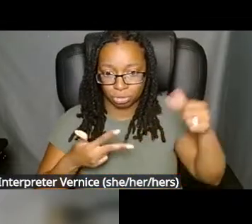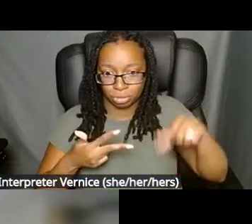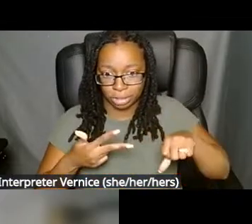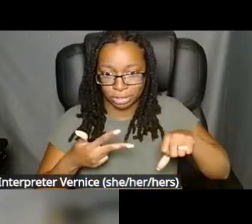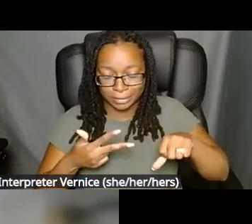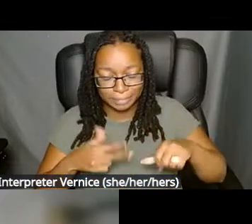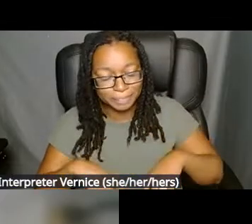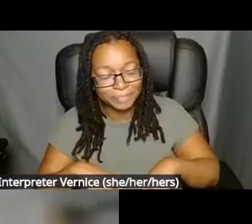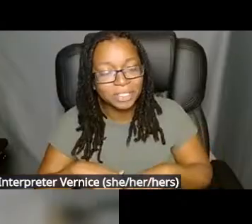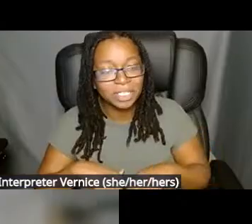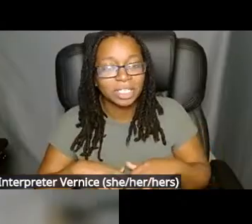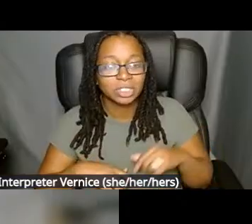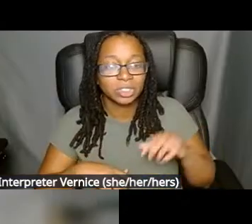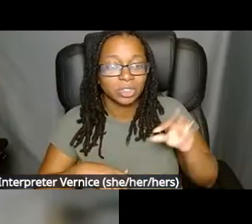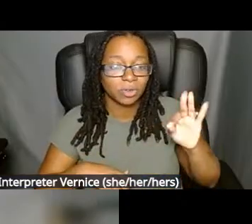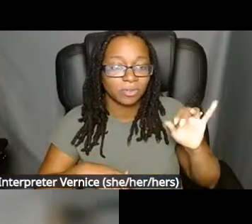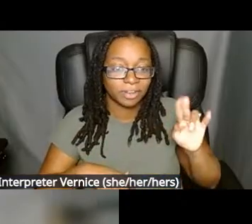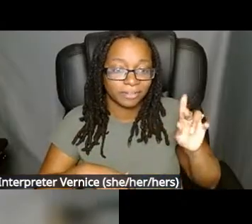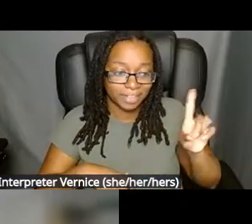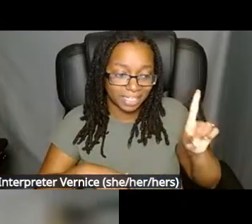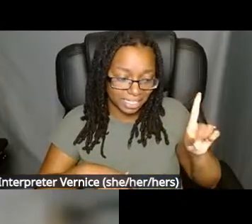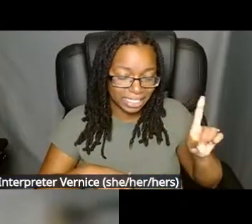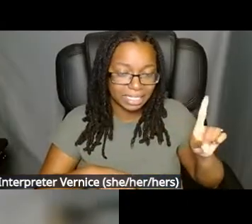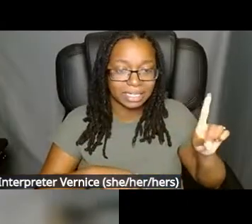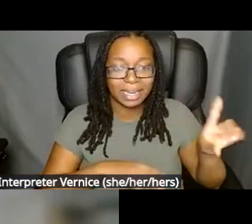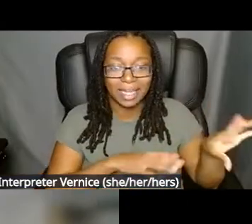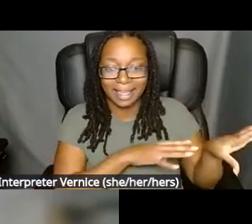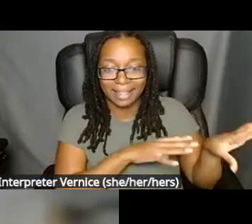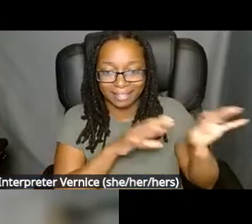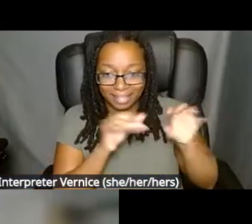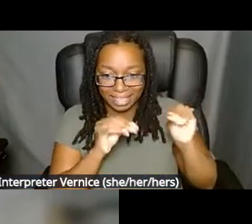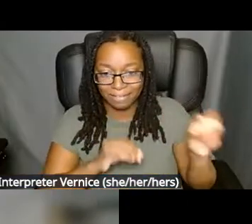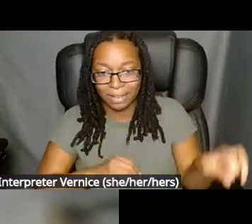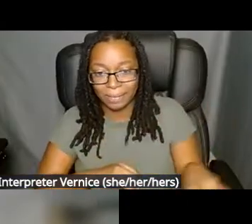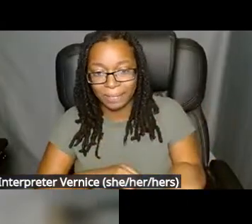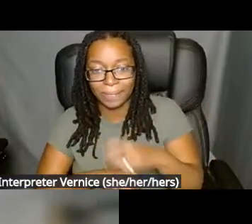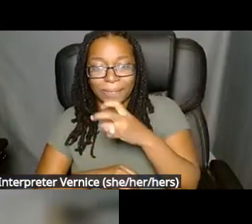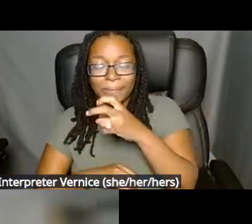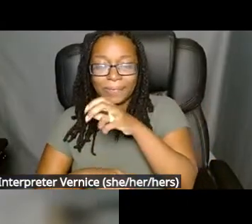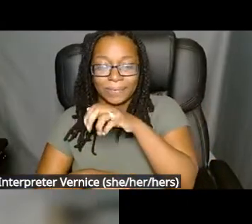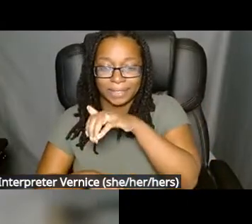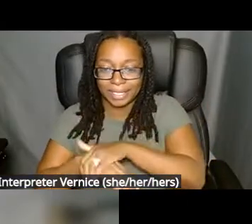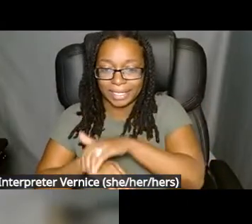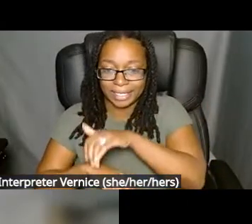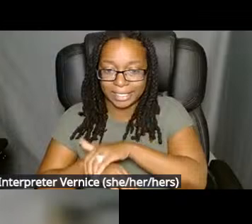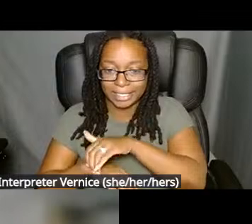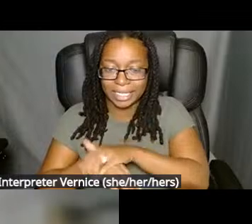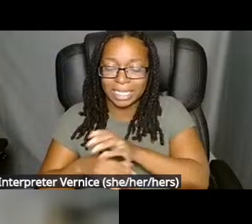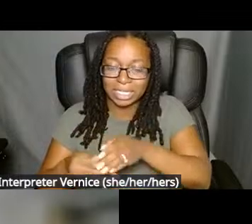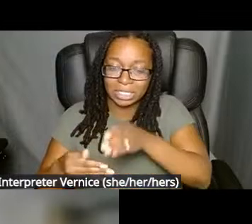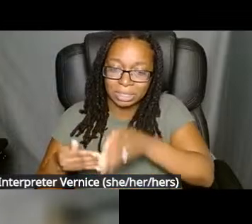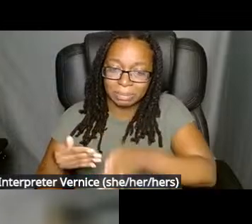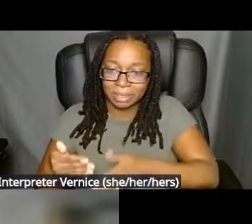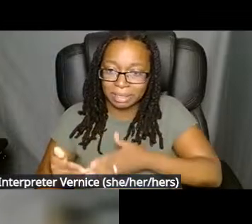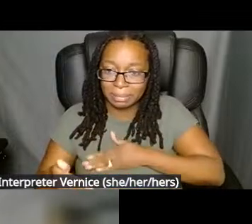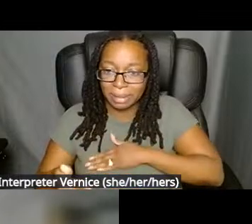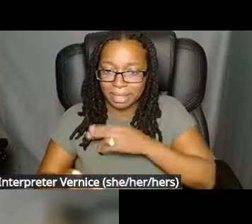from Finland and then go over to complete my master's in England. So why am I saying this? I can give